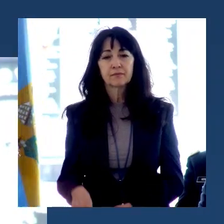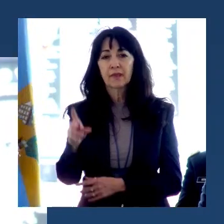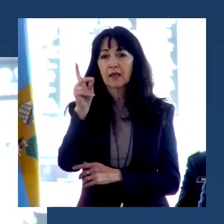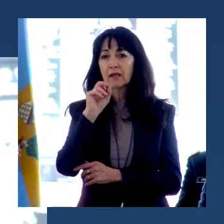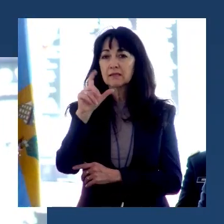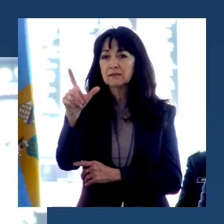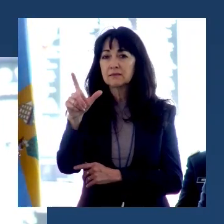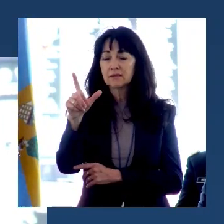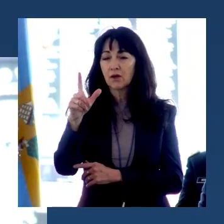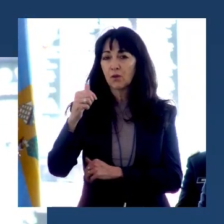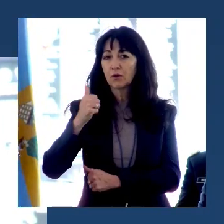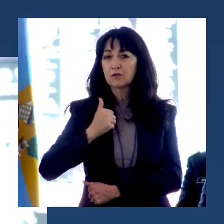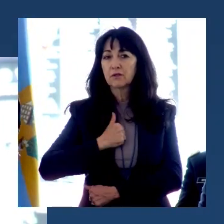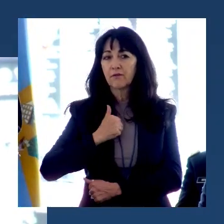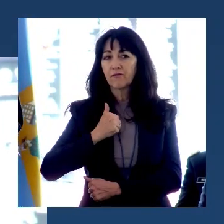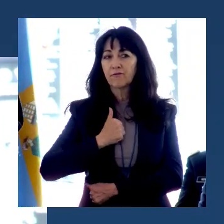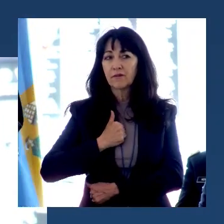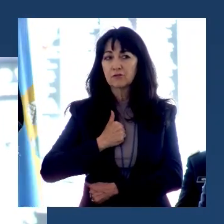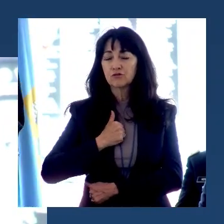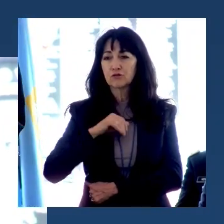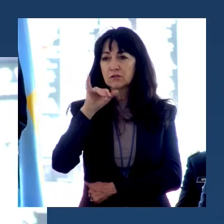Delaware Veterans Incorporated,